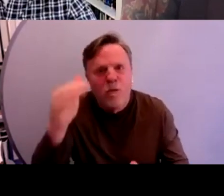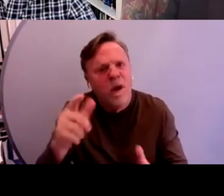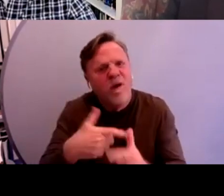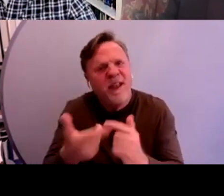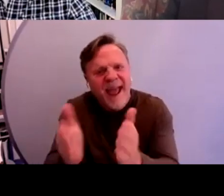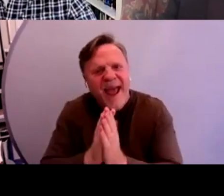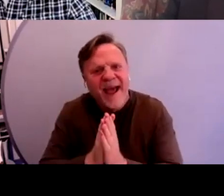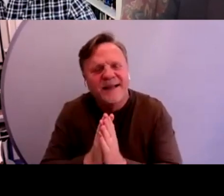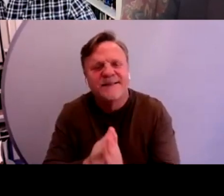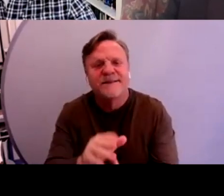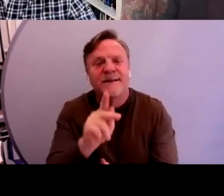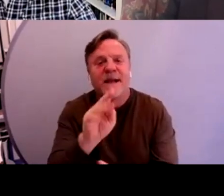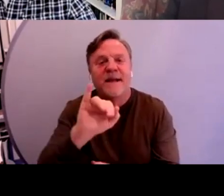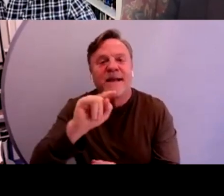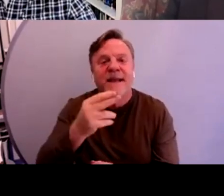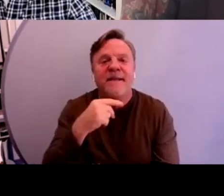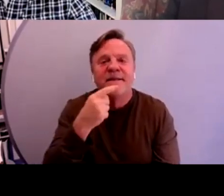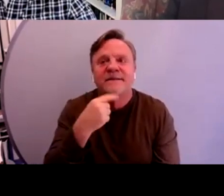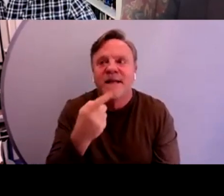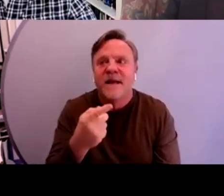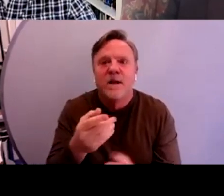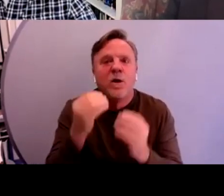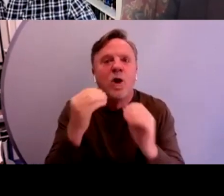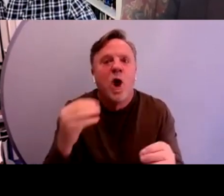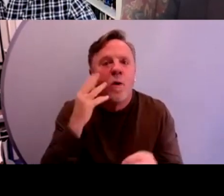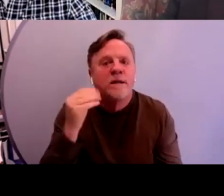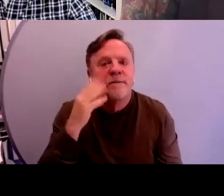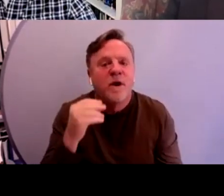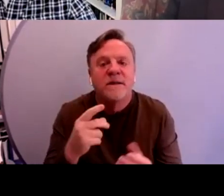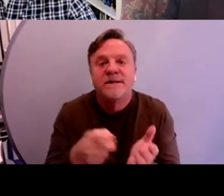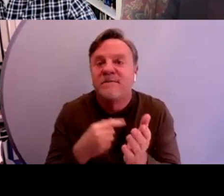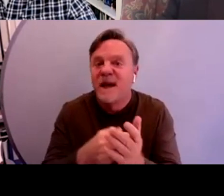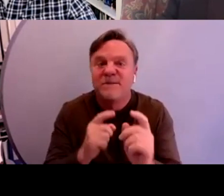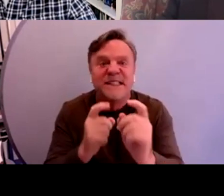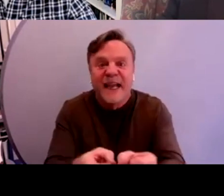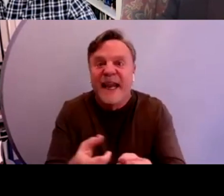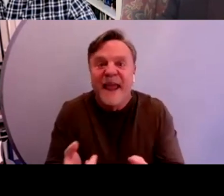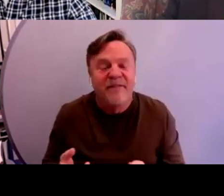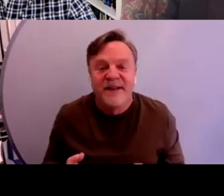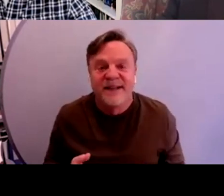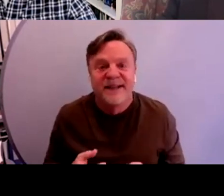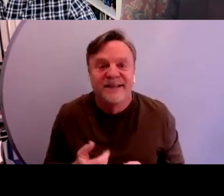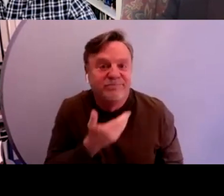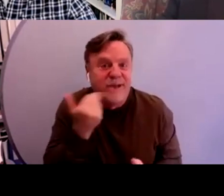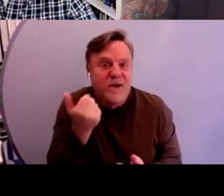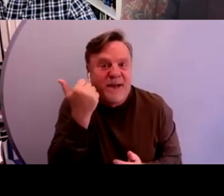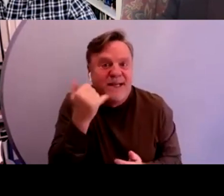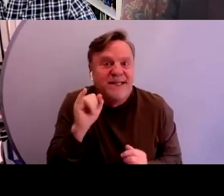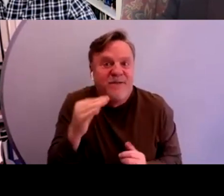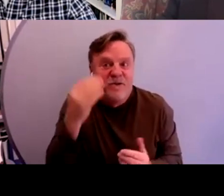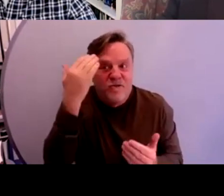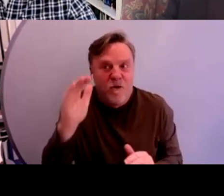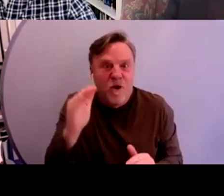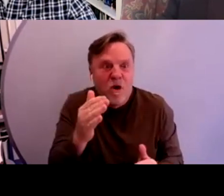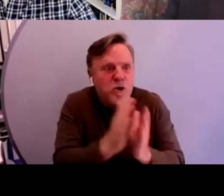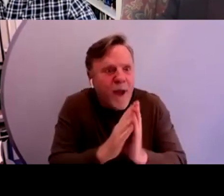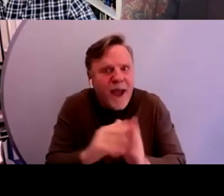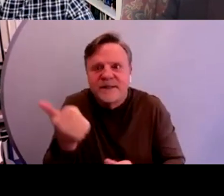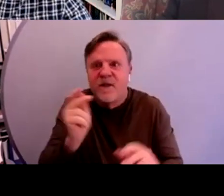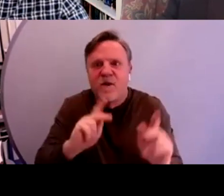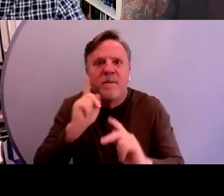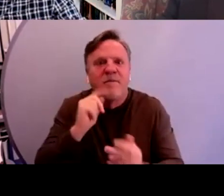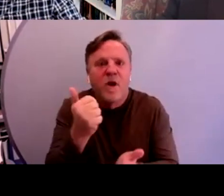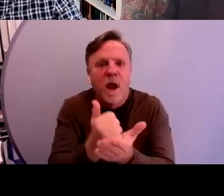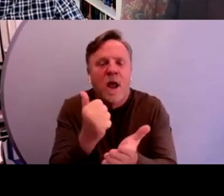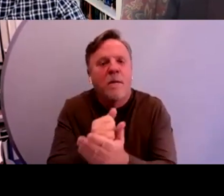about sometimes no experience is a gift, because if you don't know and ask other people for help, then usually